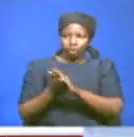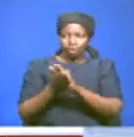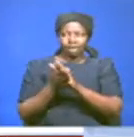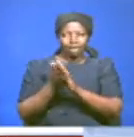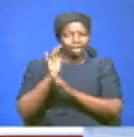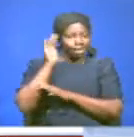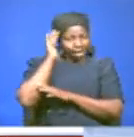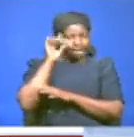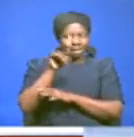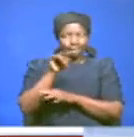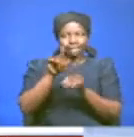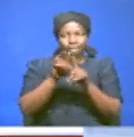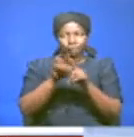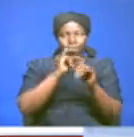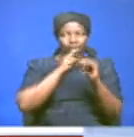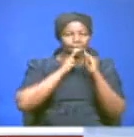and therefore it is hearsay.